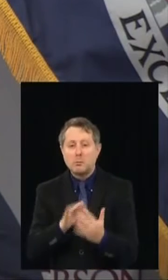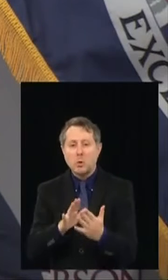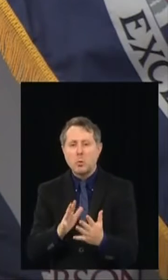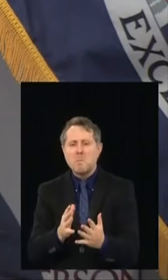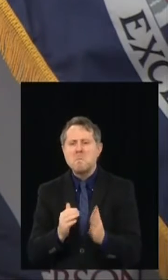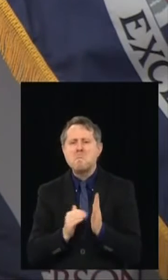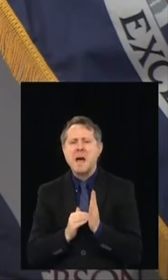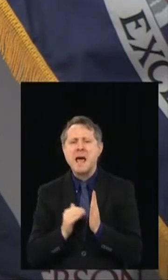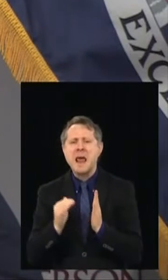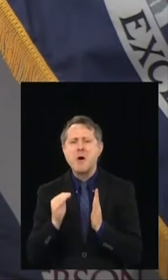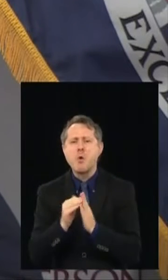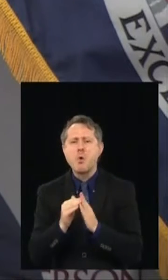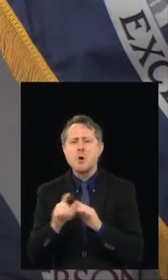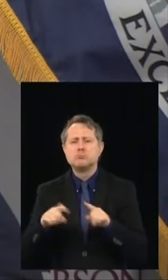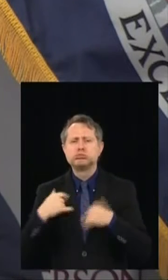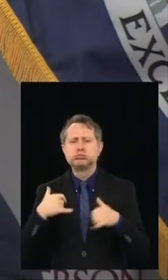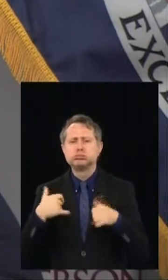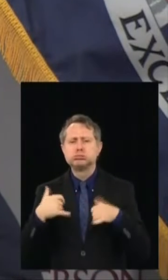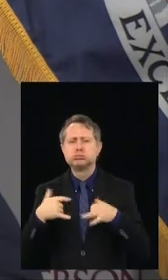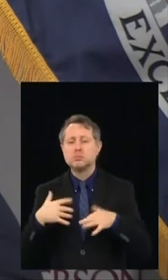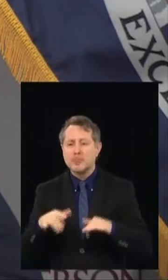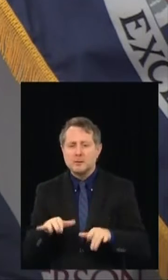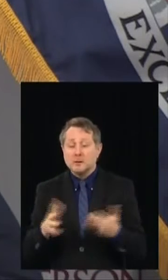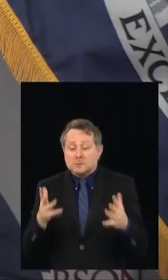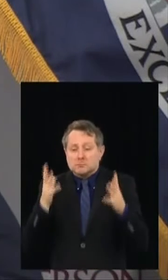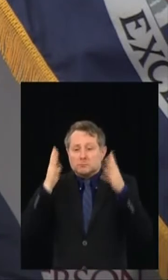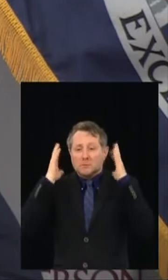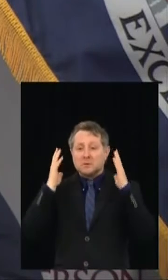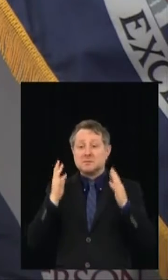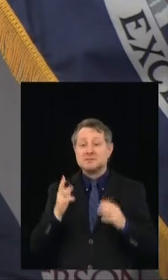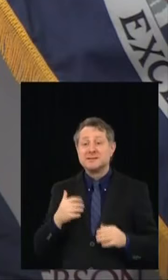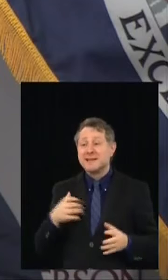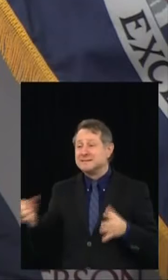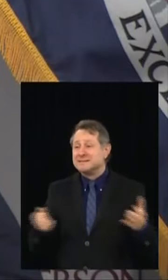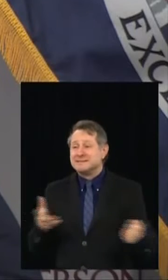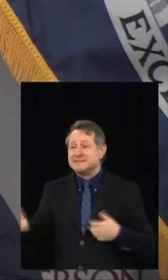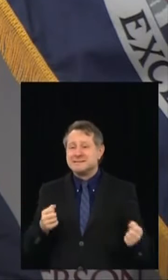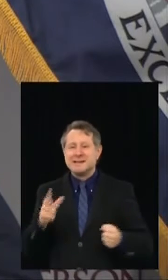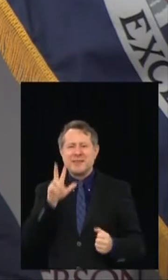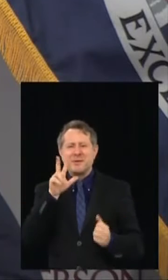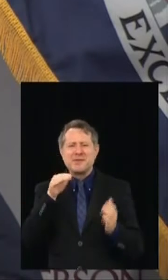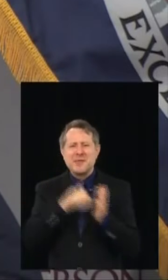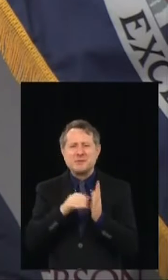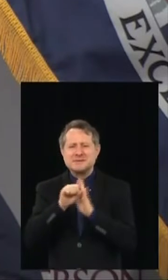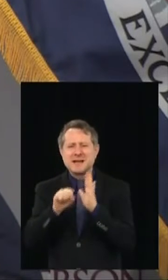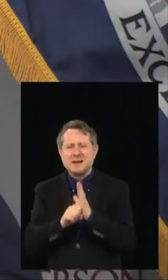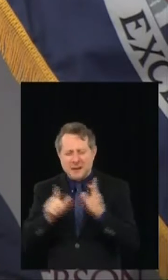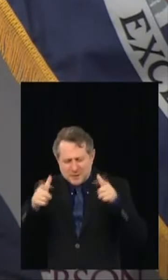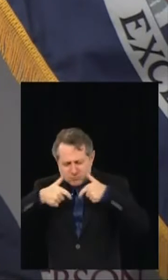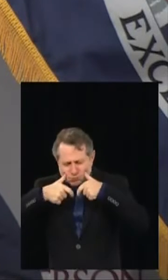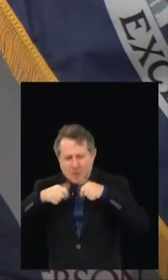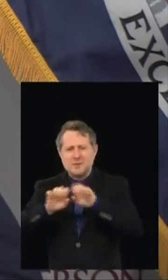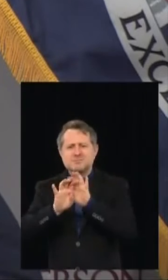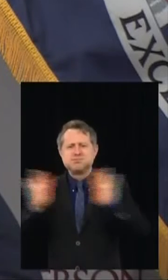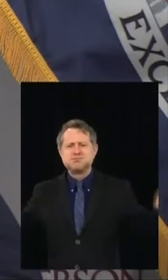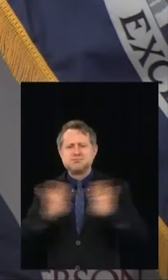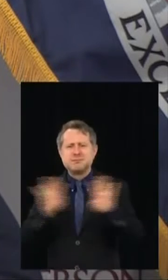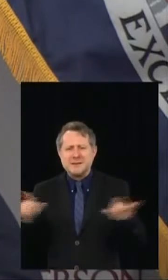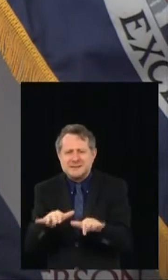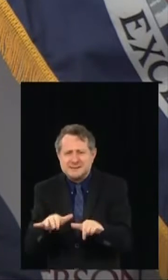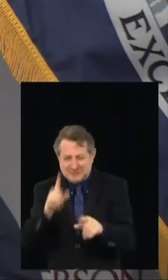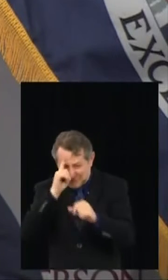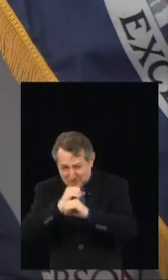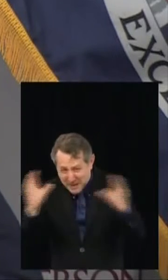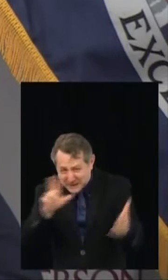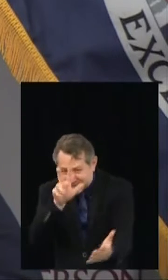have 3,000 people working on the phones and the website. Just think about that, 3,000